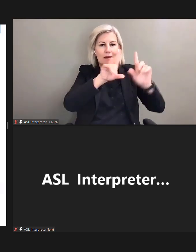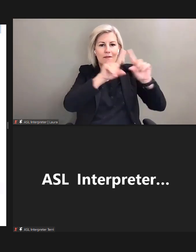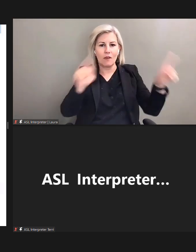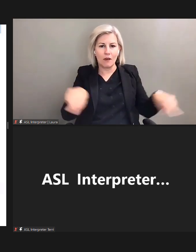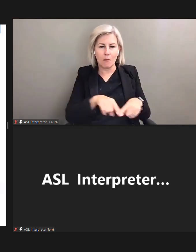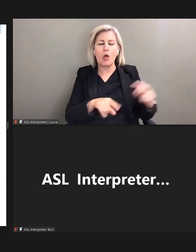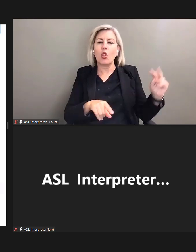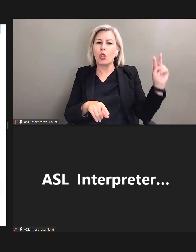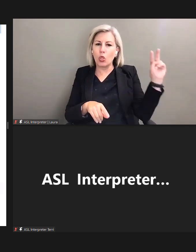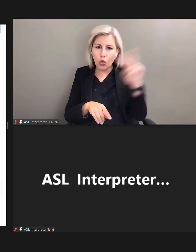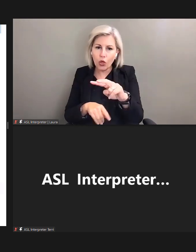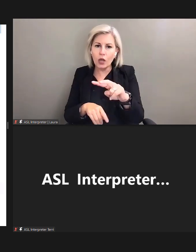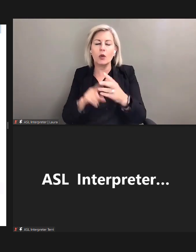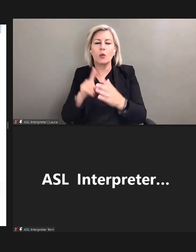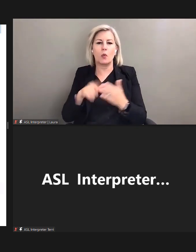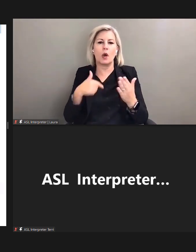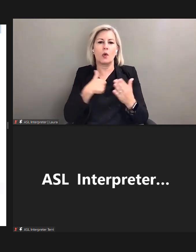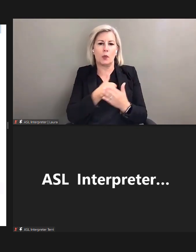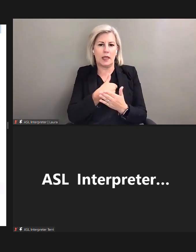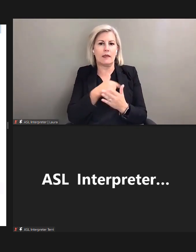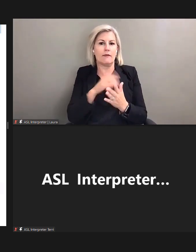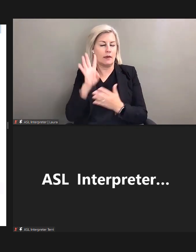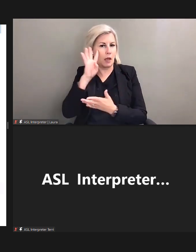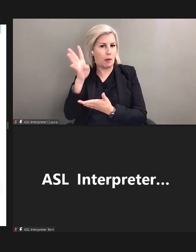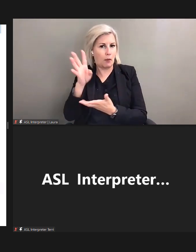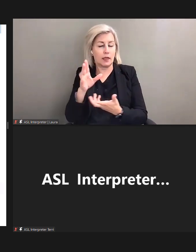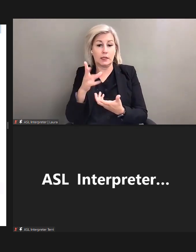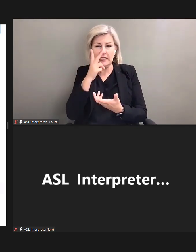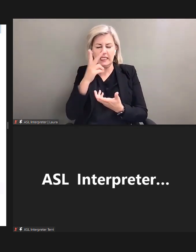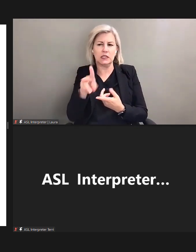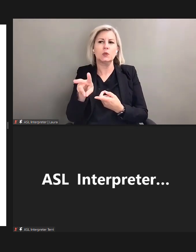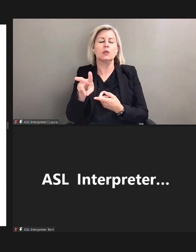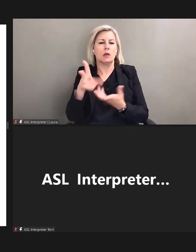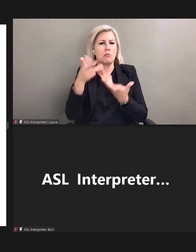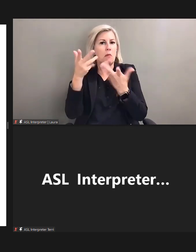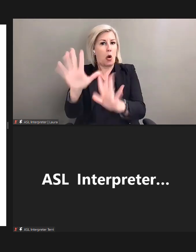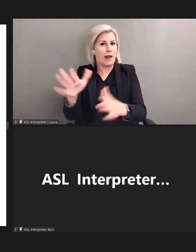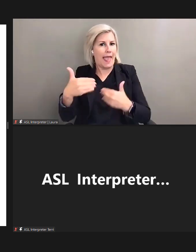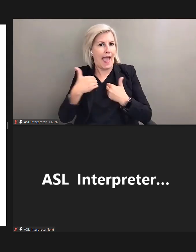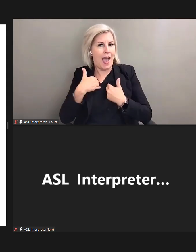at our website and see if it doesn't already exist.